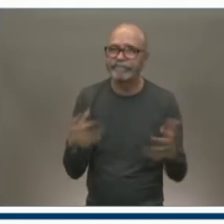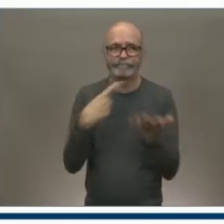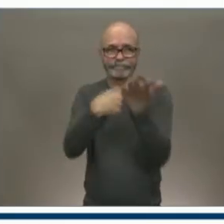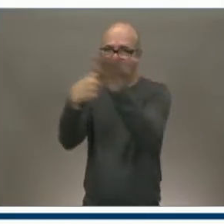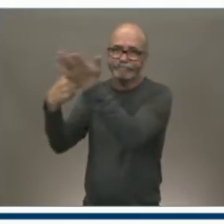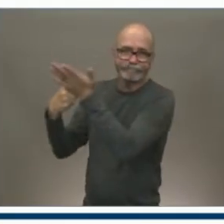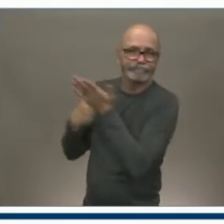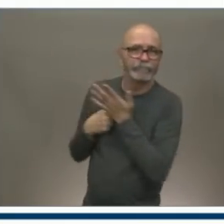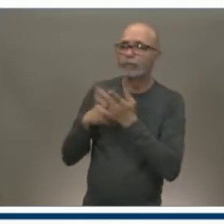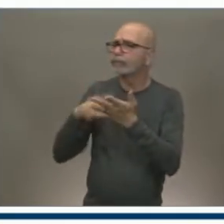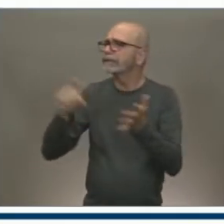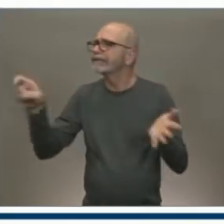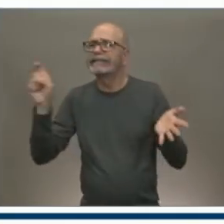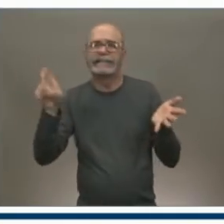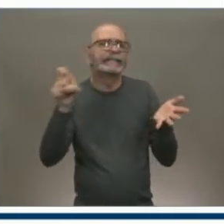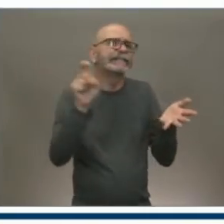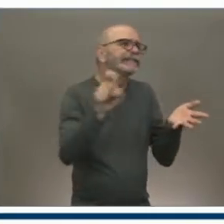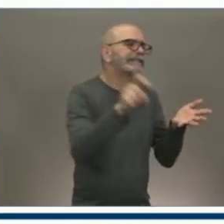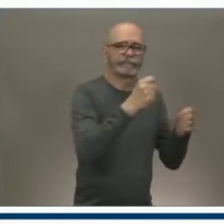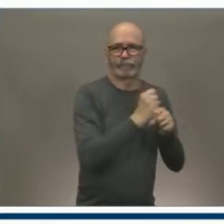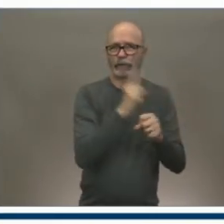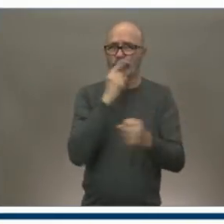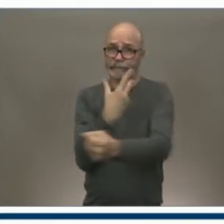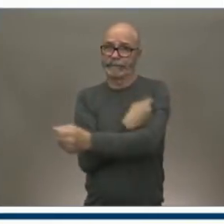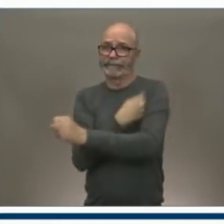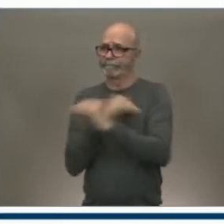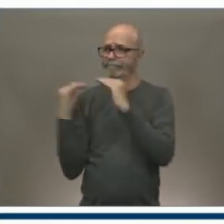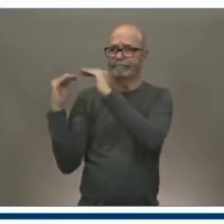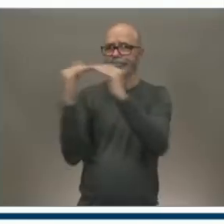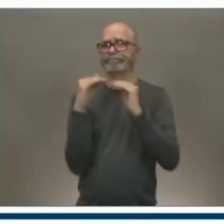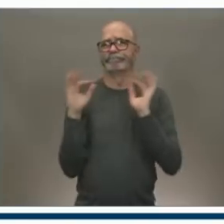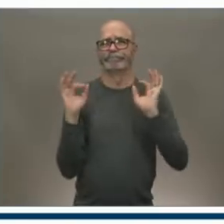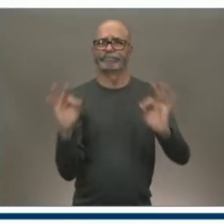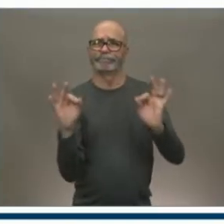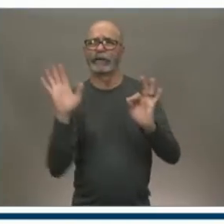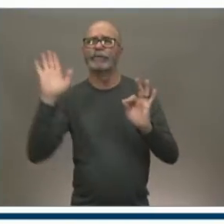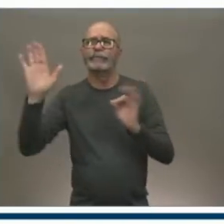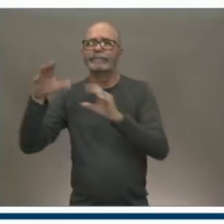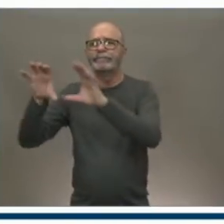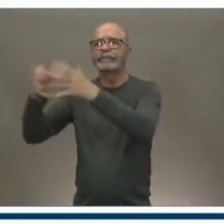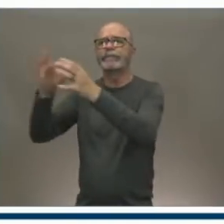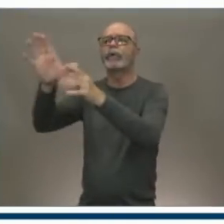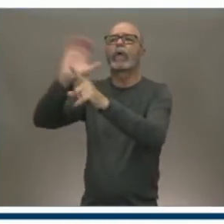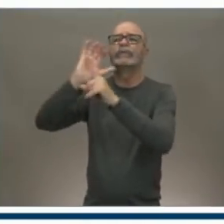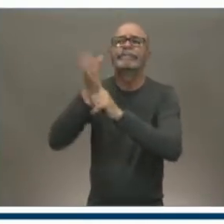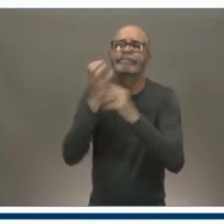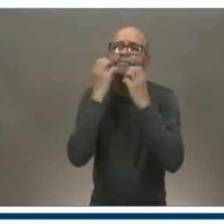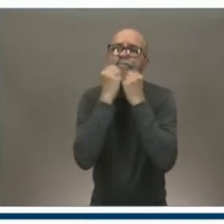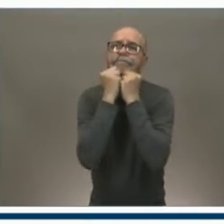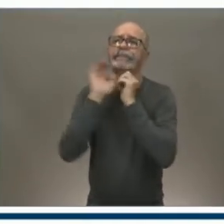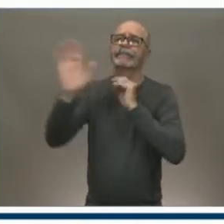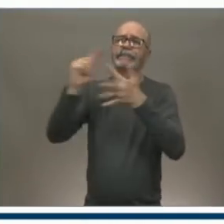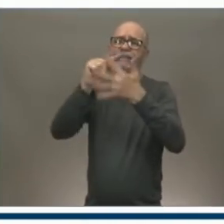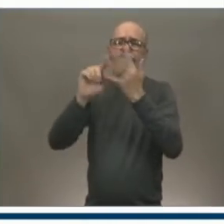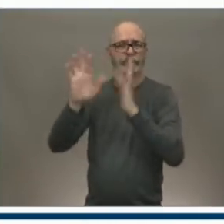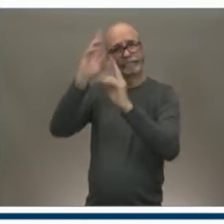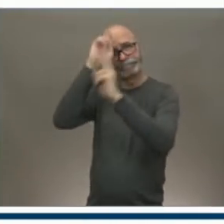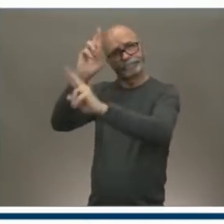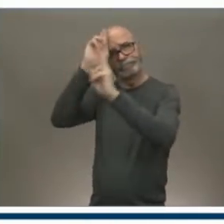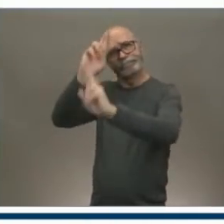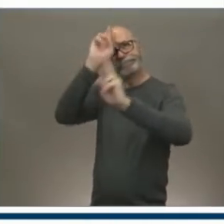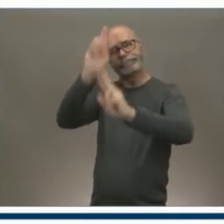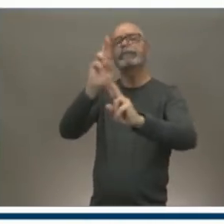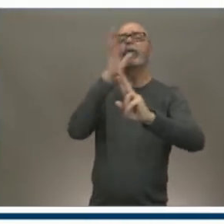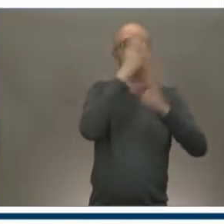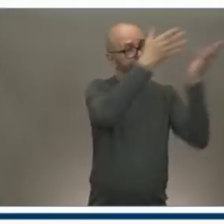needs, to ensure that our vaccination is culturally responsive, and we can have prototype clinics within the coming weeks for both